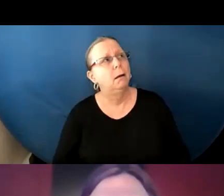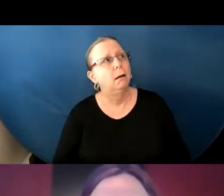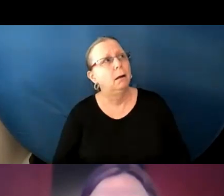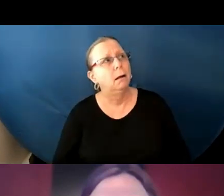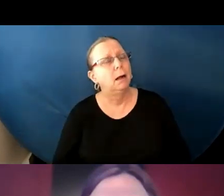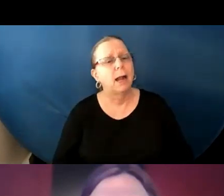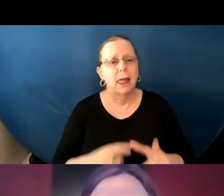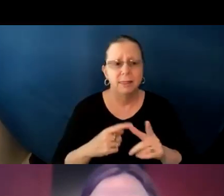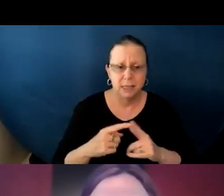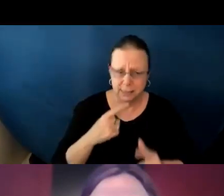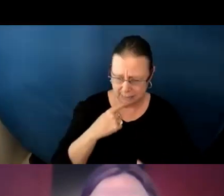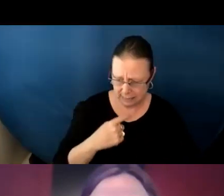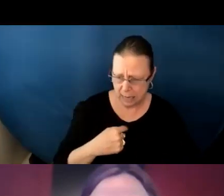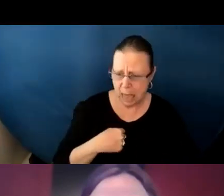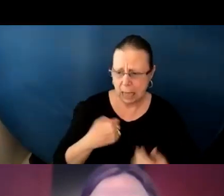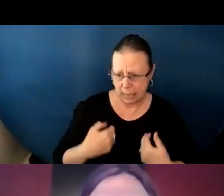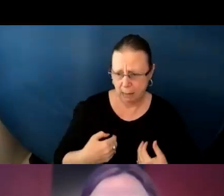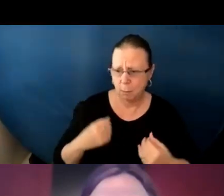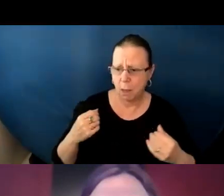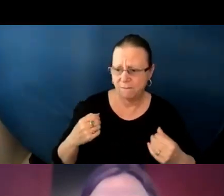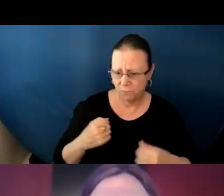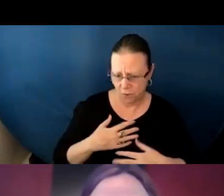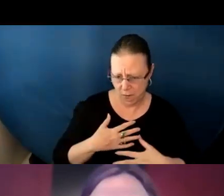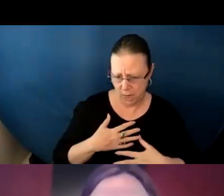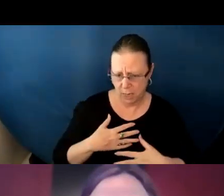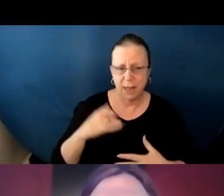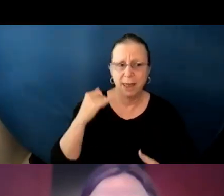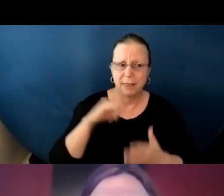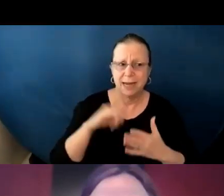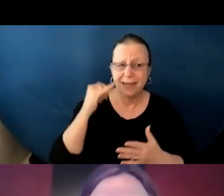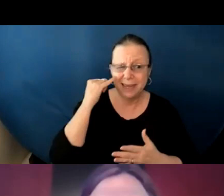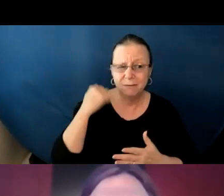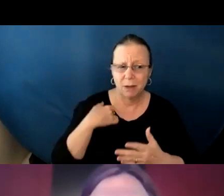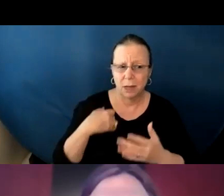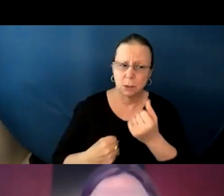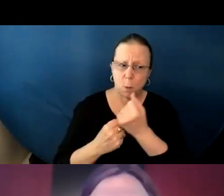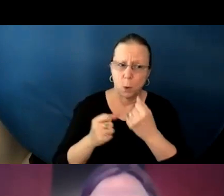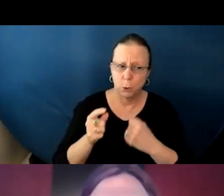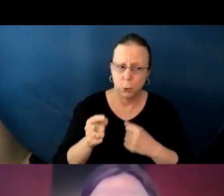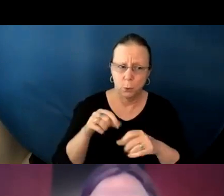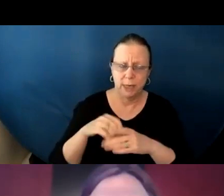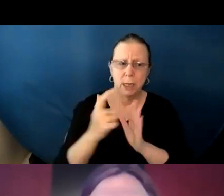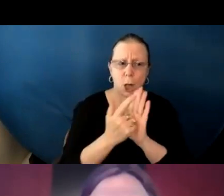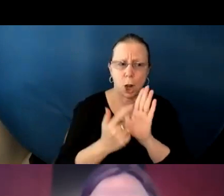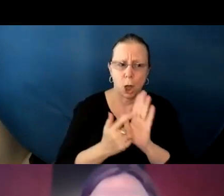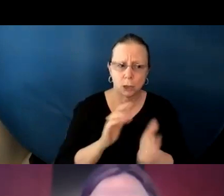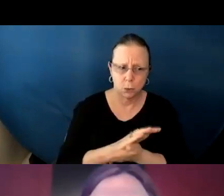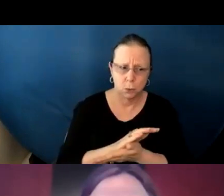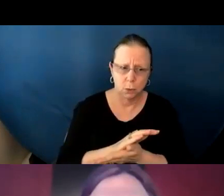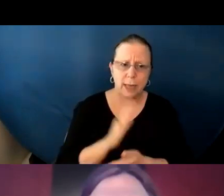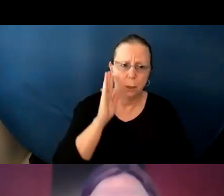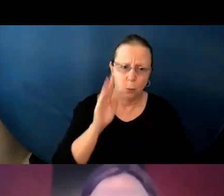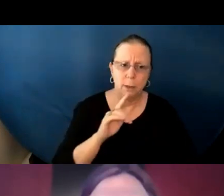Then she said, I'm afraid that if I support you in law school, it's just going to be another